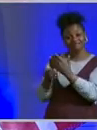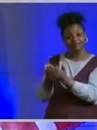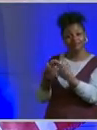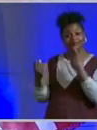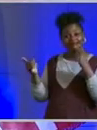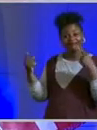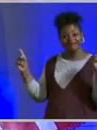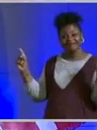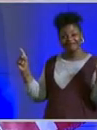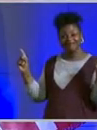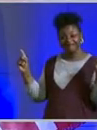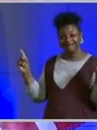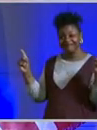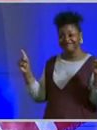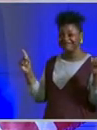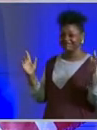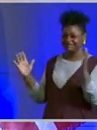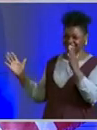much.